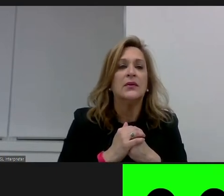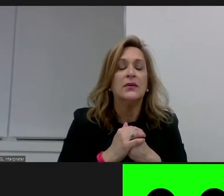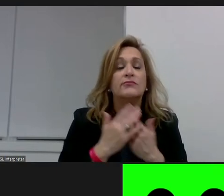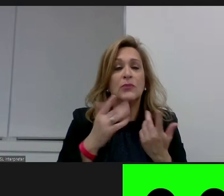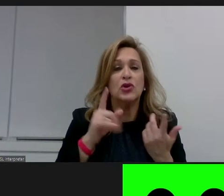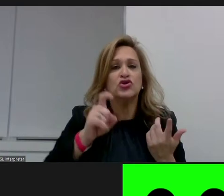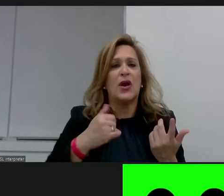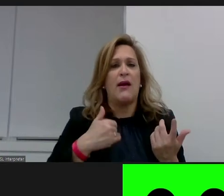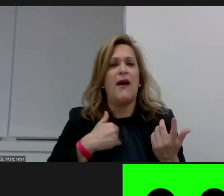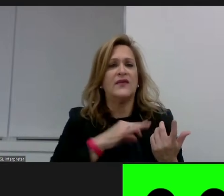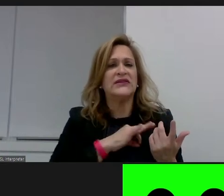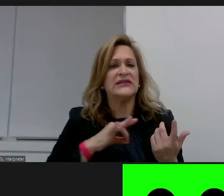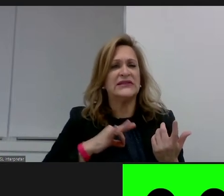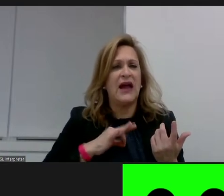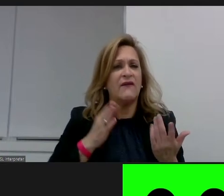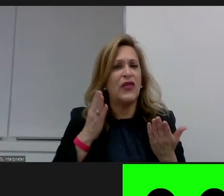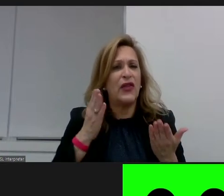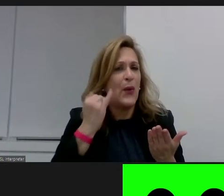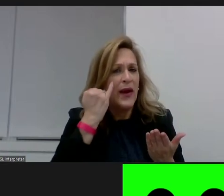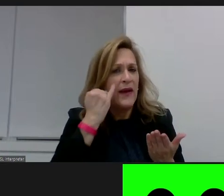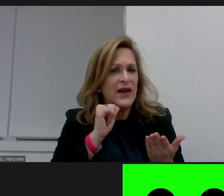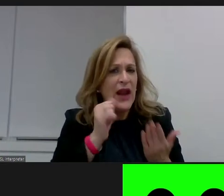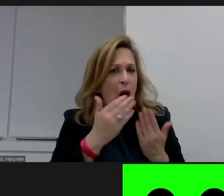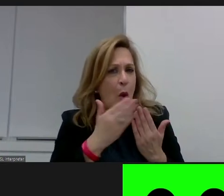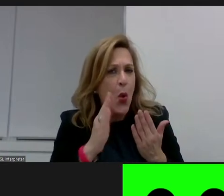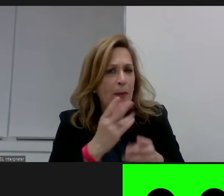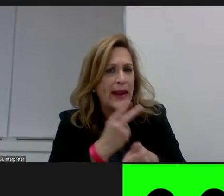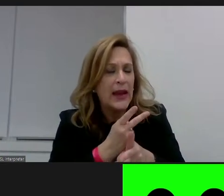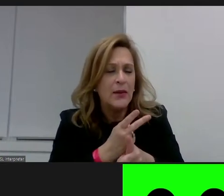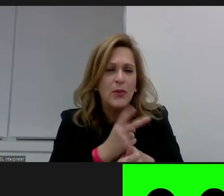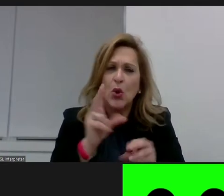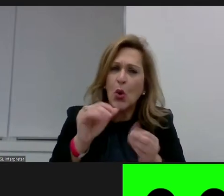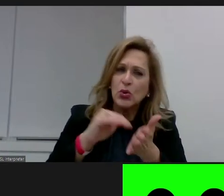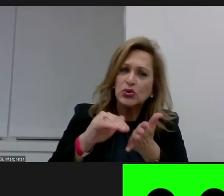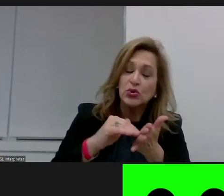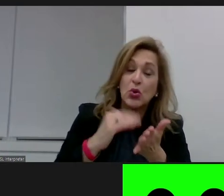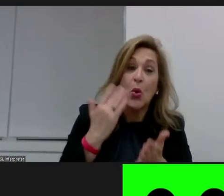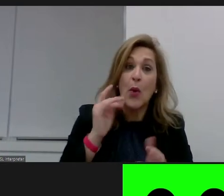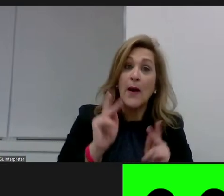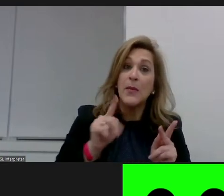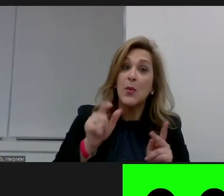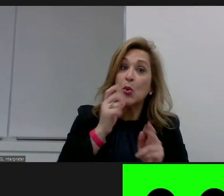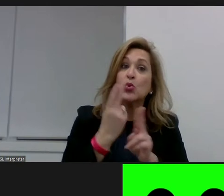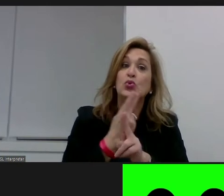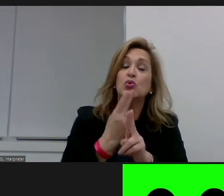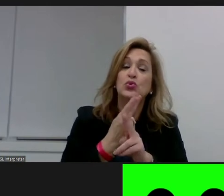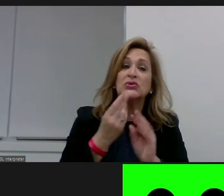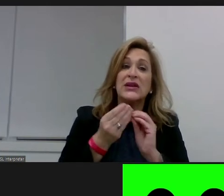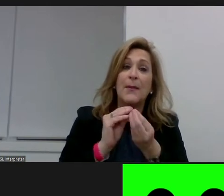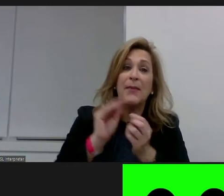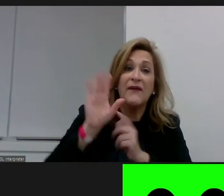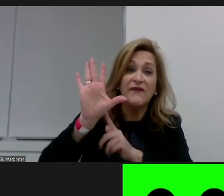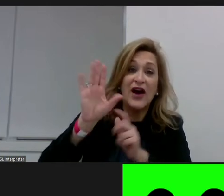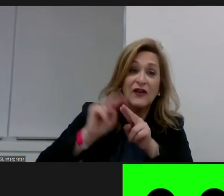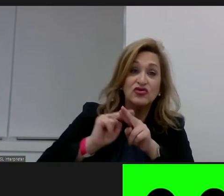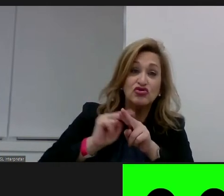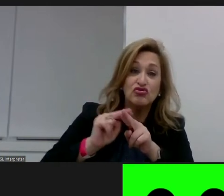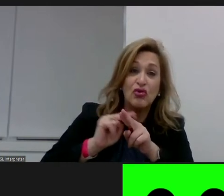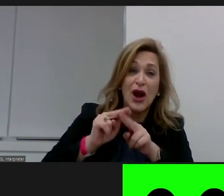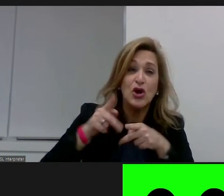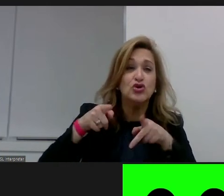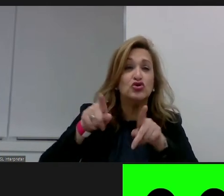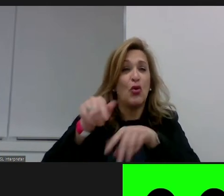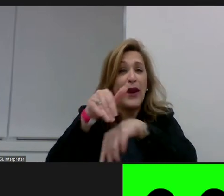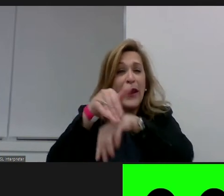all times. There's no excuse for that because people ride the fire train at all times. During nighttime